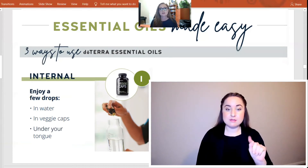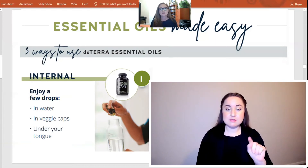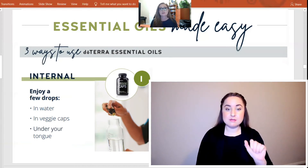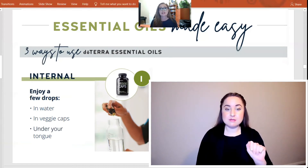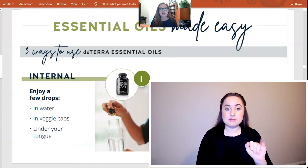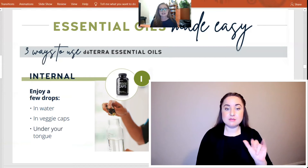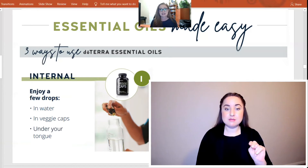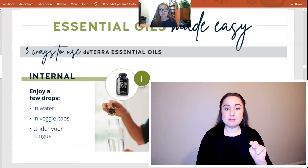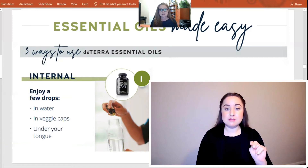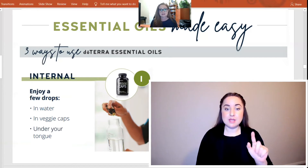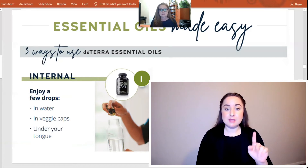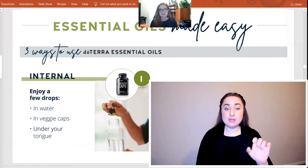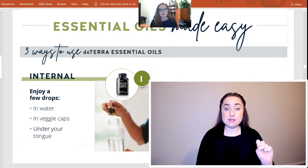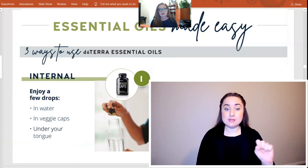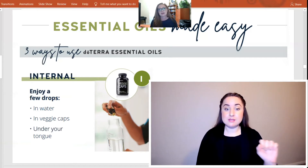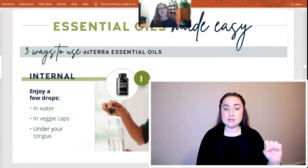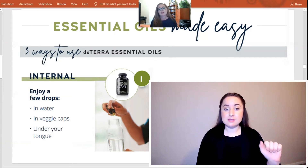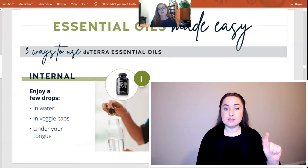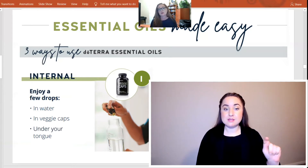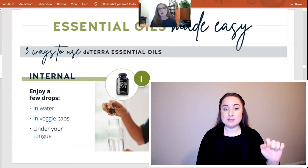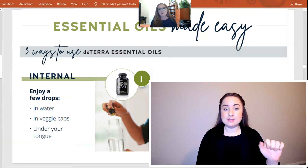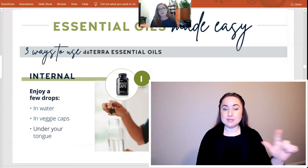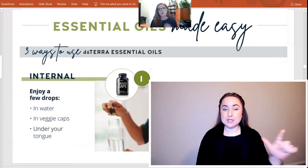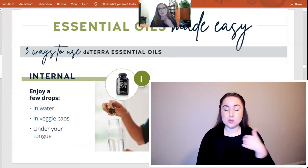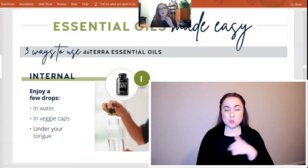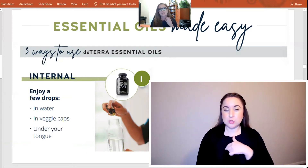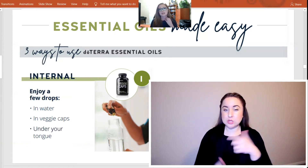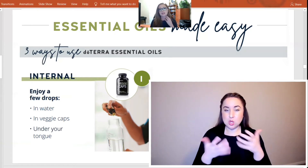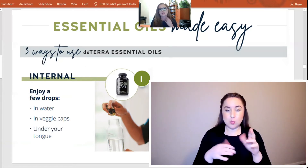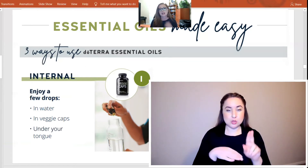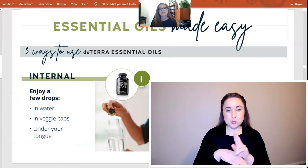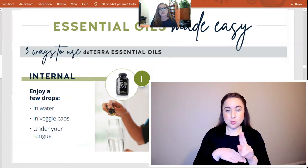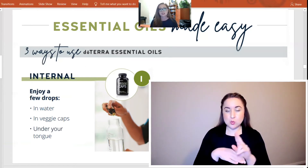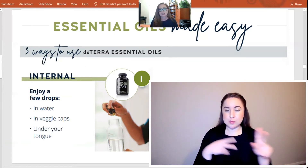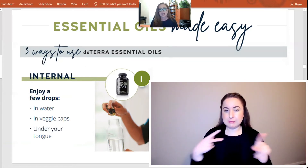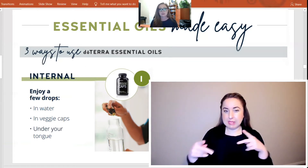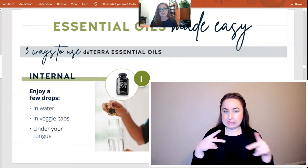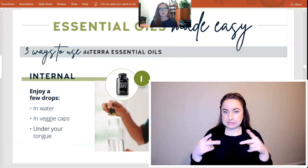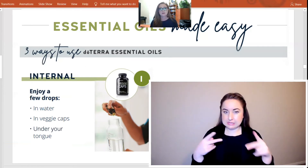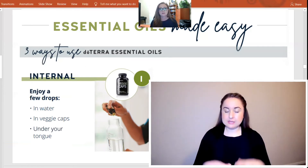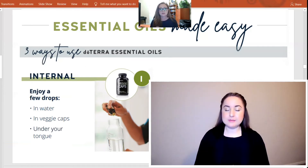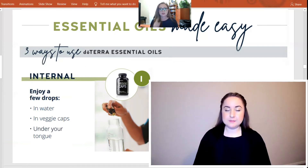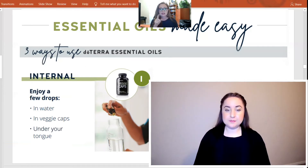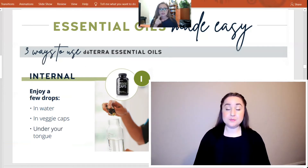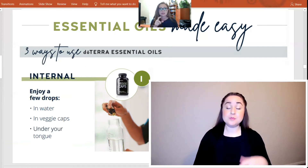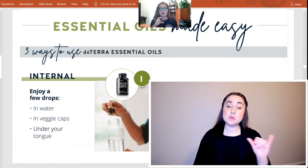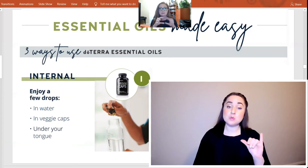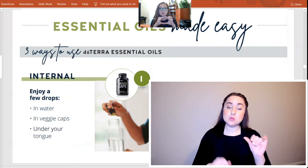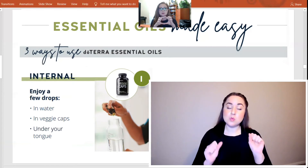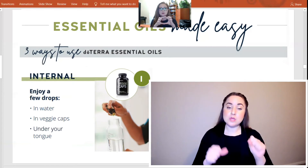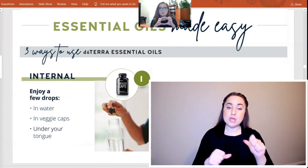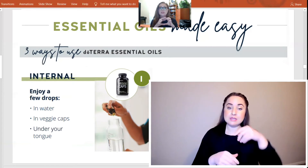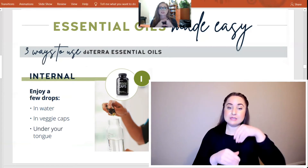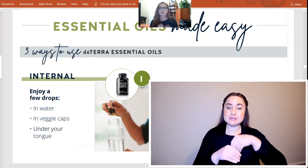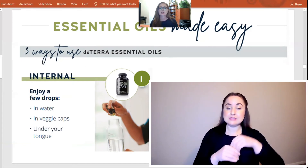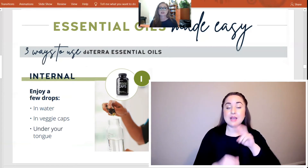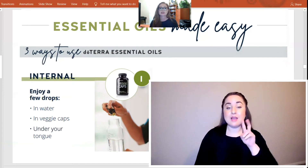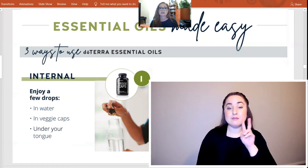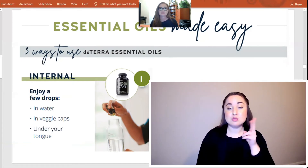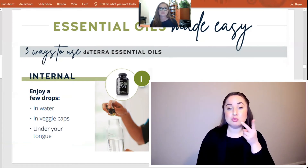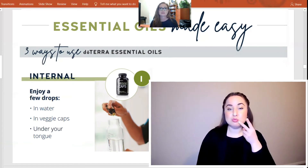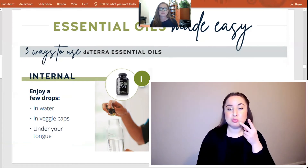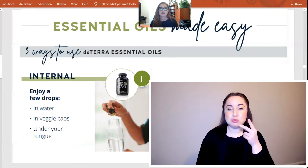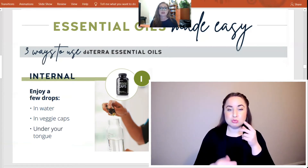to use plastic. You can also put it in a veggie capsule. That's what that circle picture